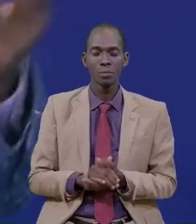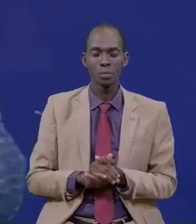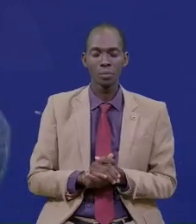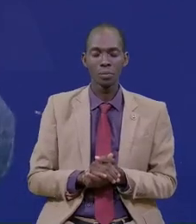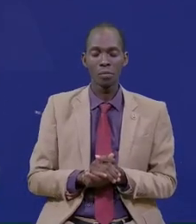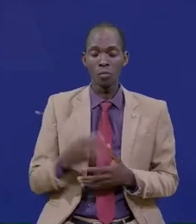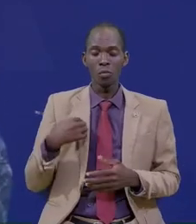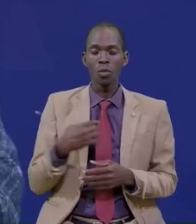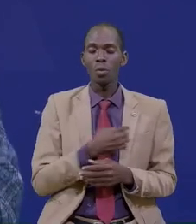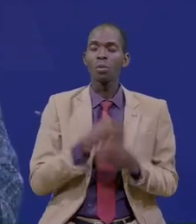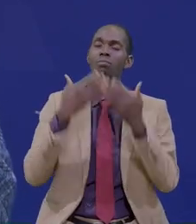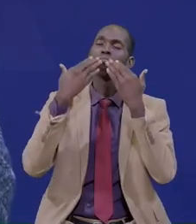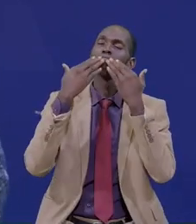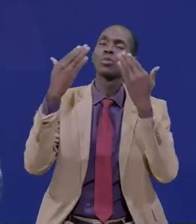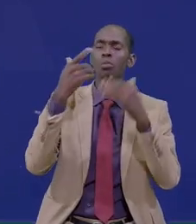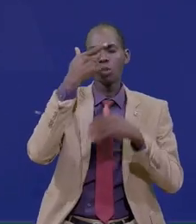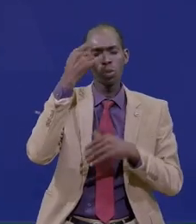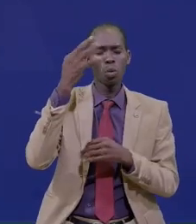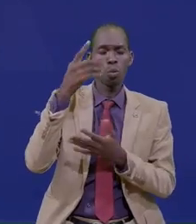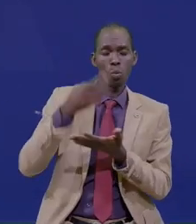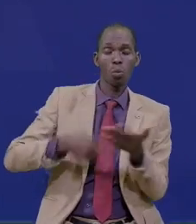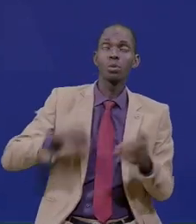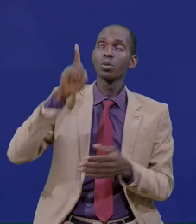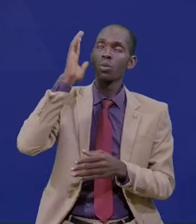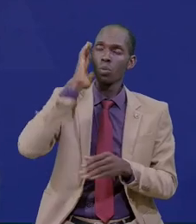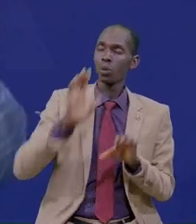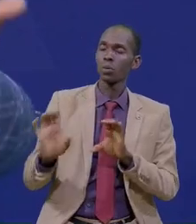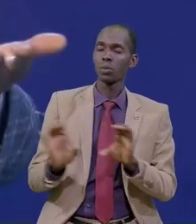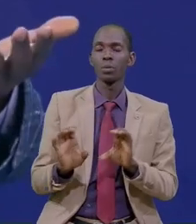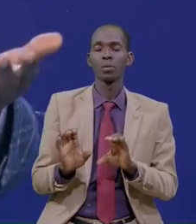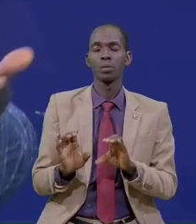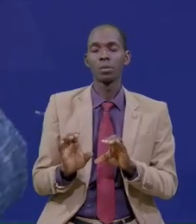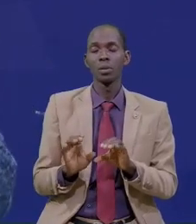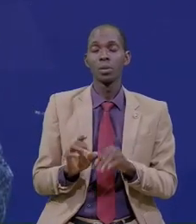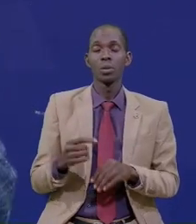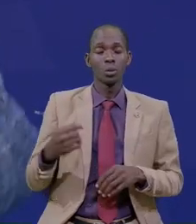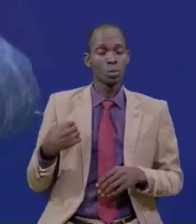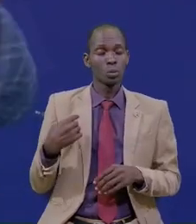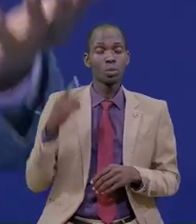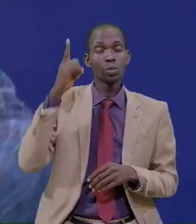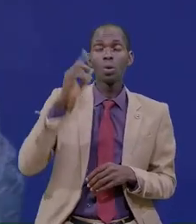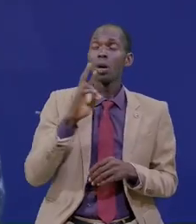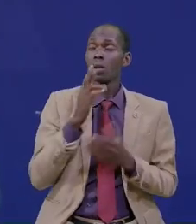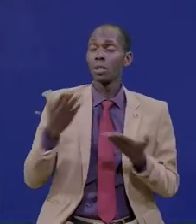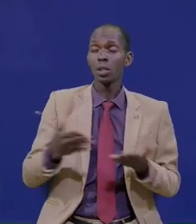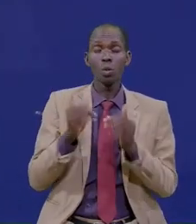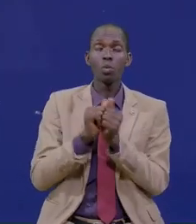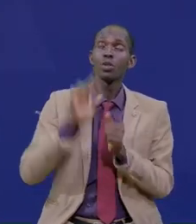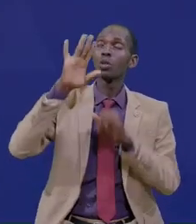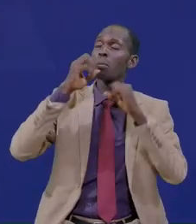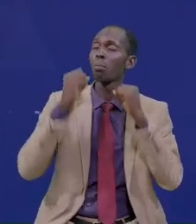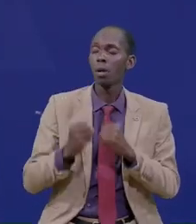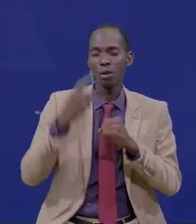And we thank you because of what you are going to do. You are here with your power for everyone.